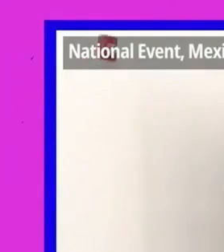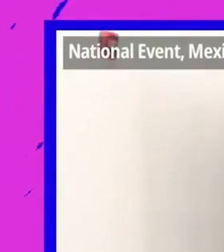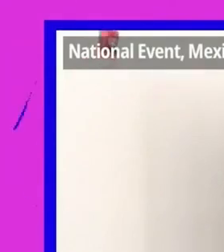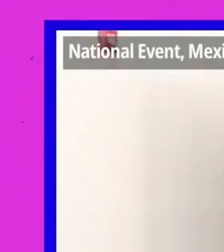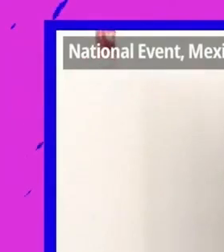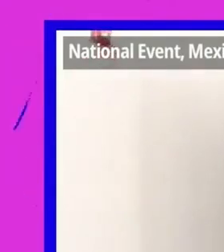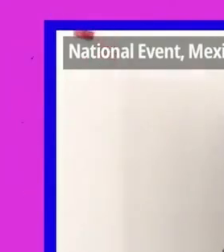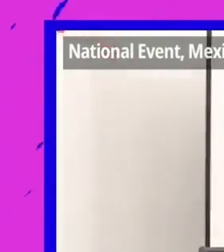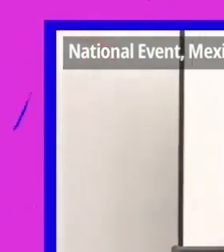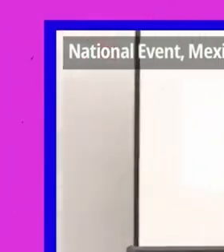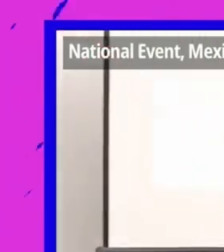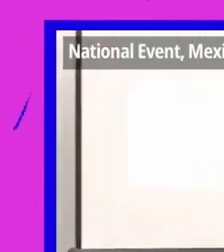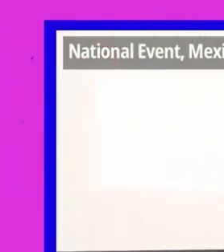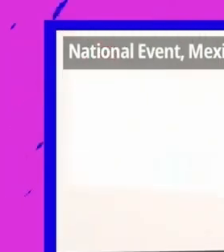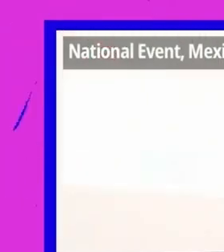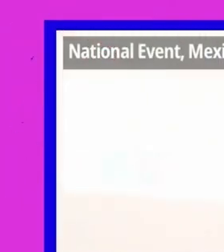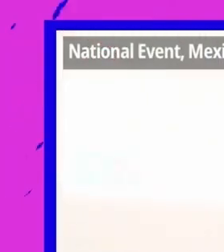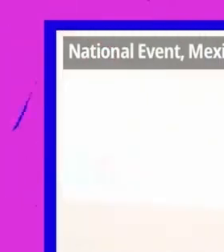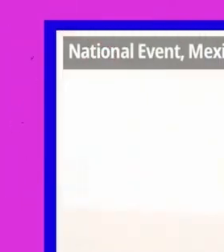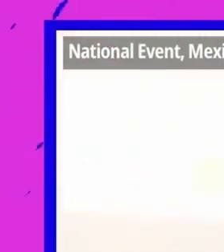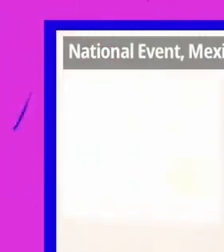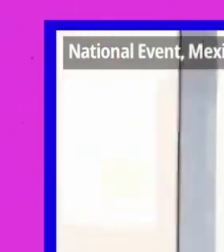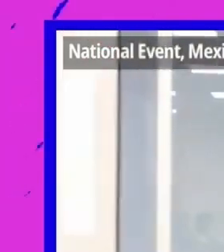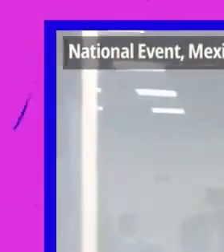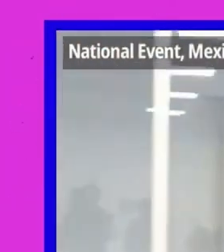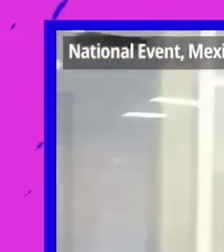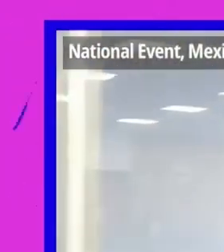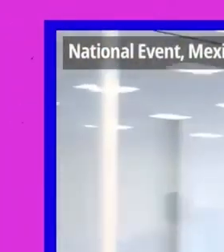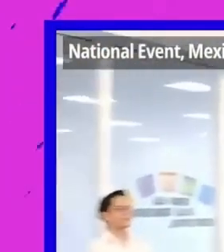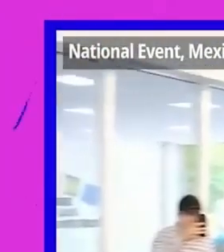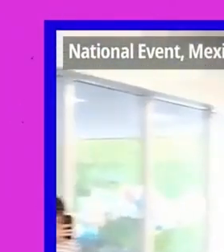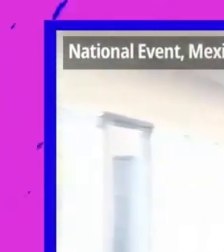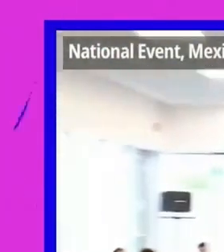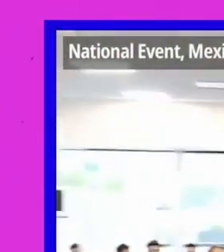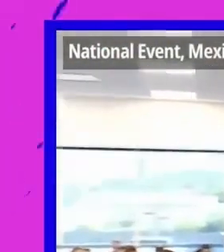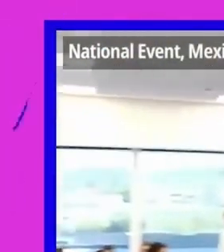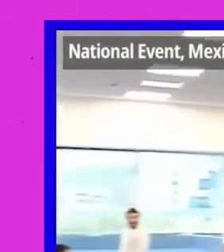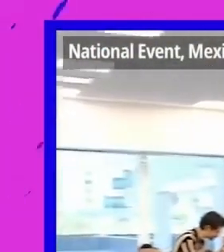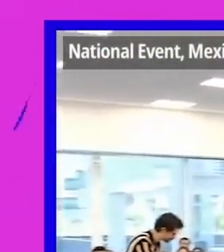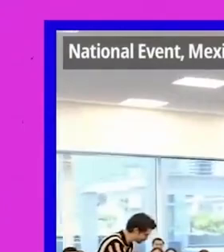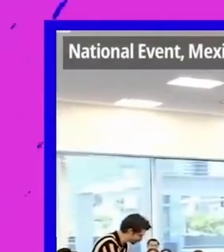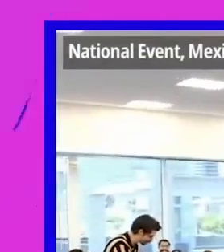pero gracias a nosotros se acaba la otra violencia.